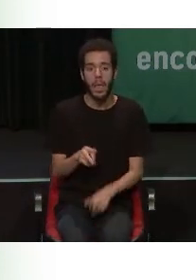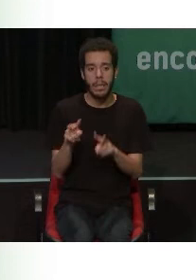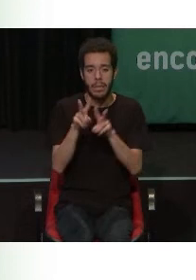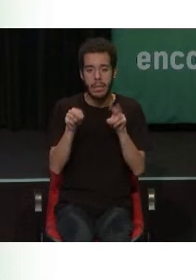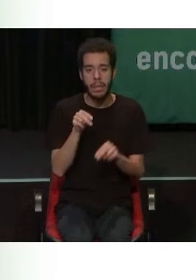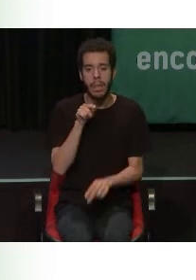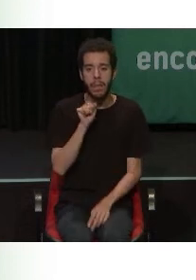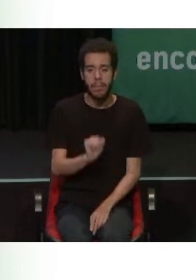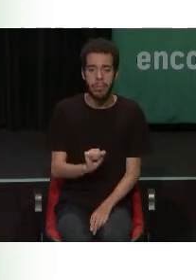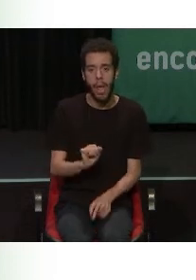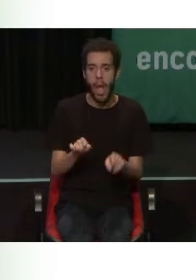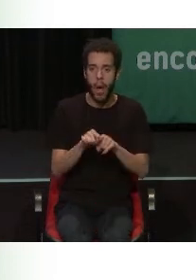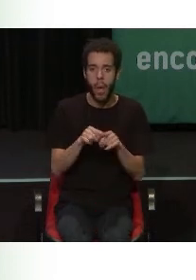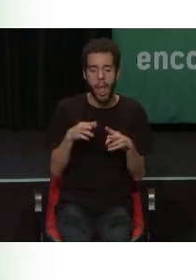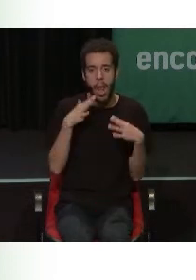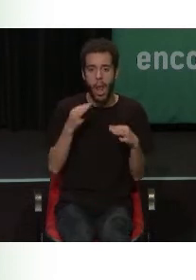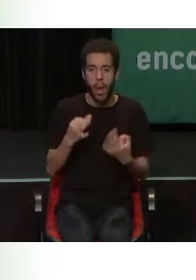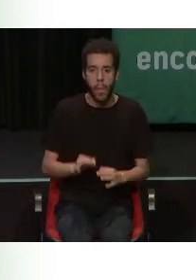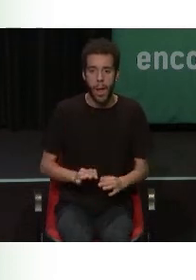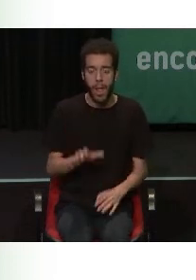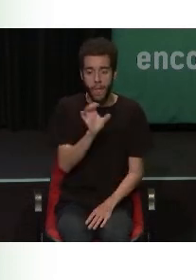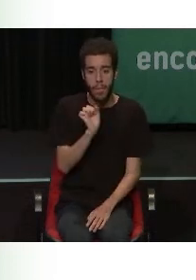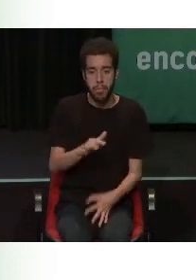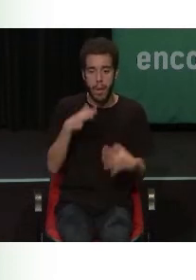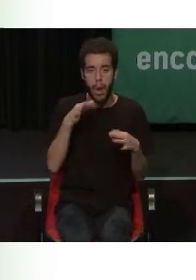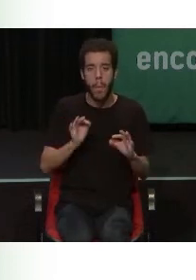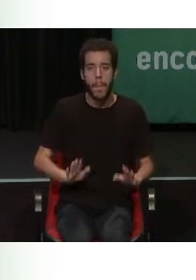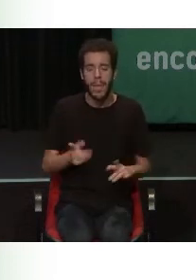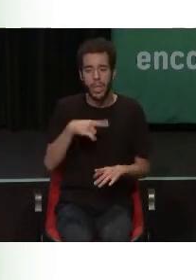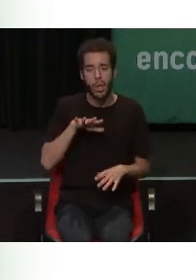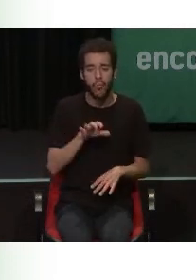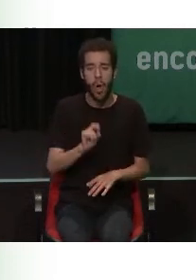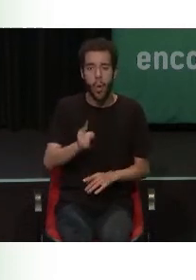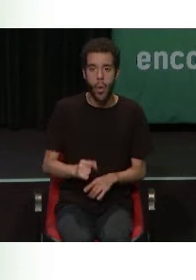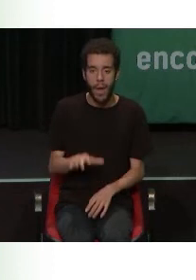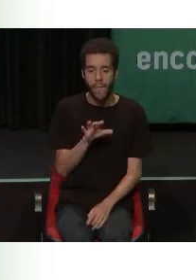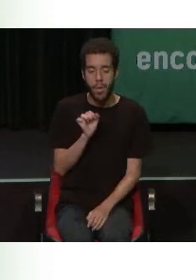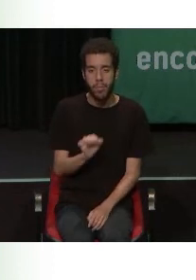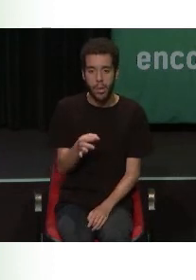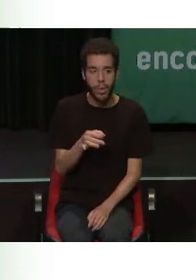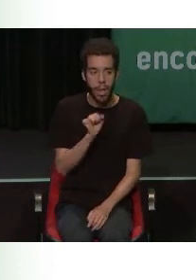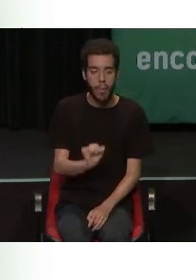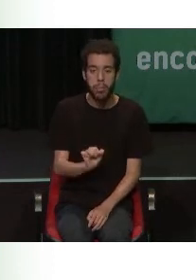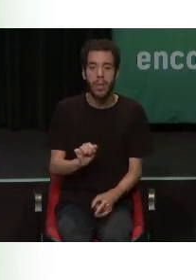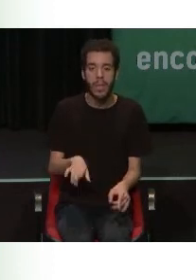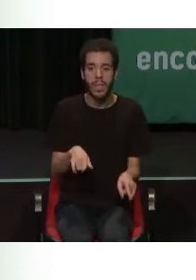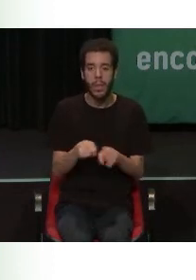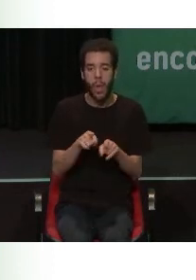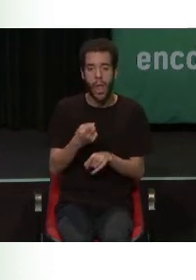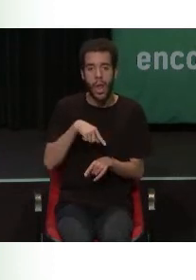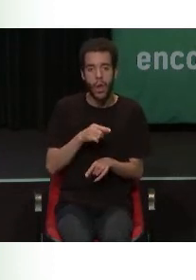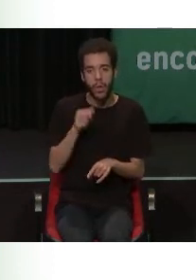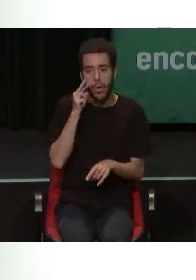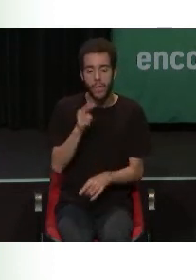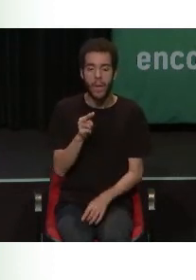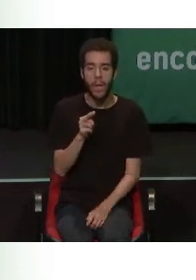is absolutely normal. The only thing that we introduced there, it's the mutation. So the receptor is regulated physiologically, pretty much like what